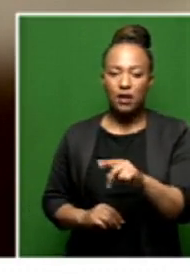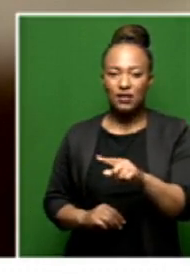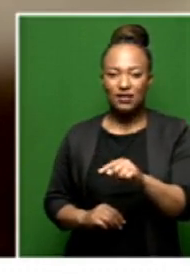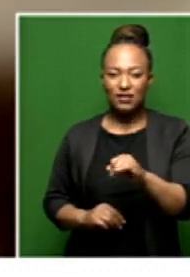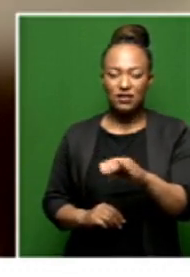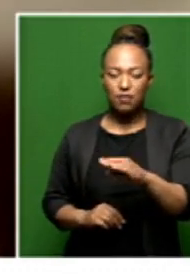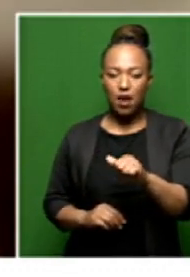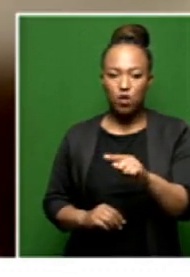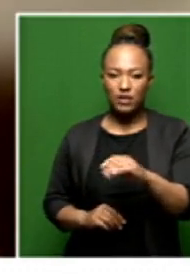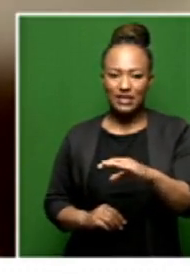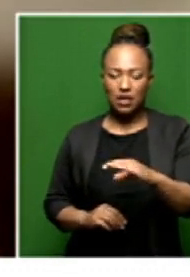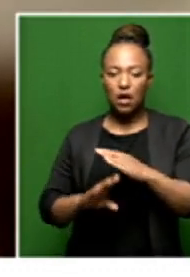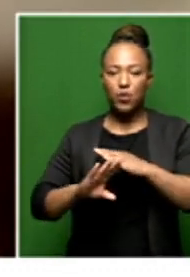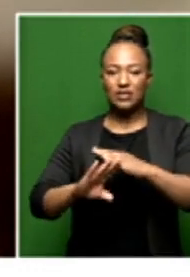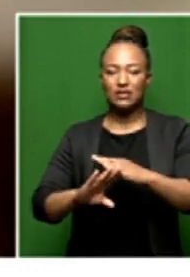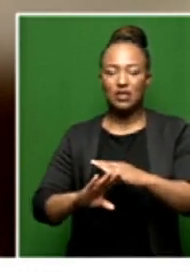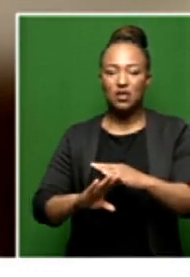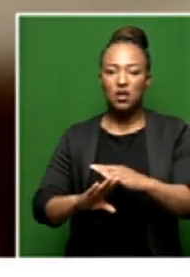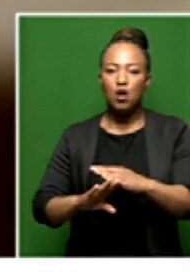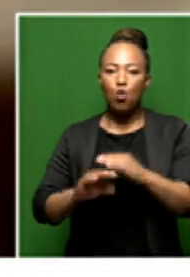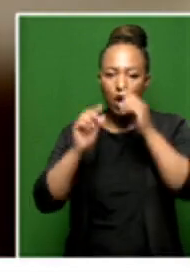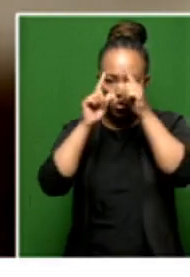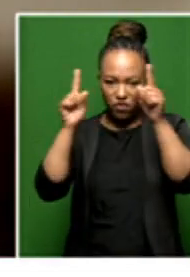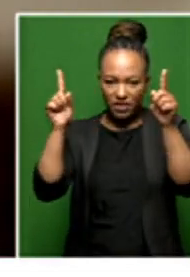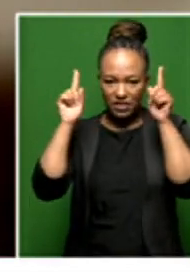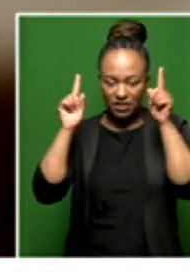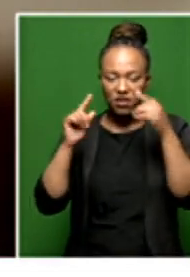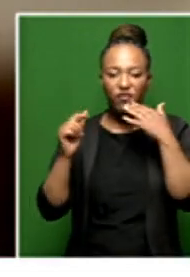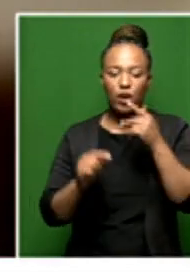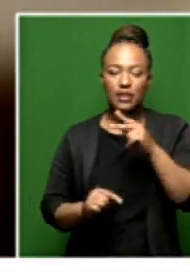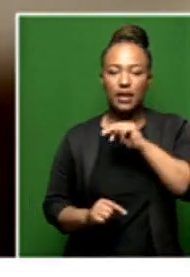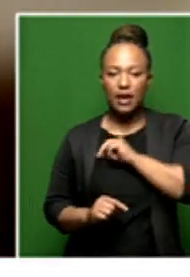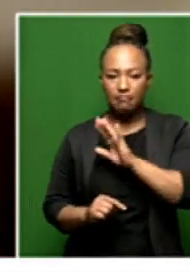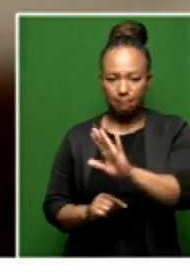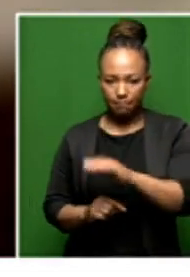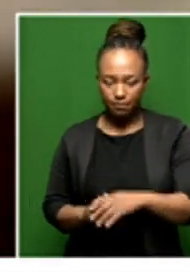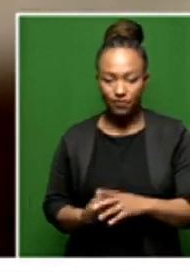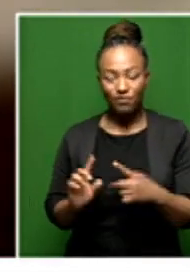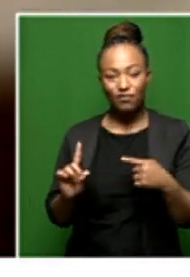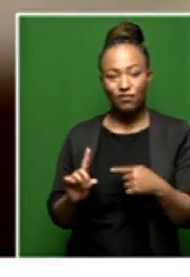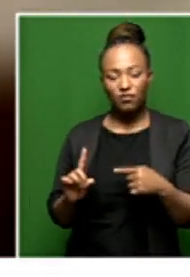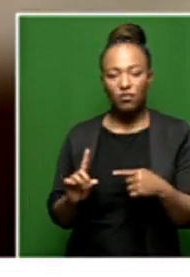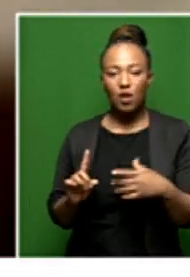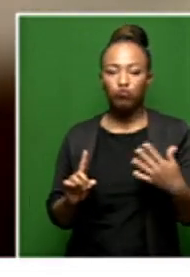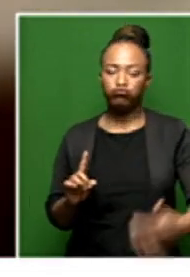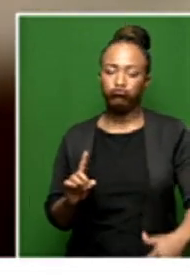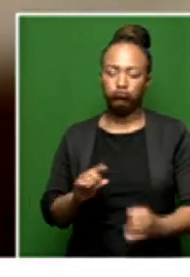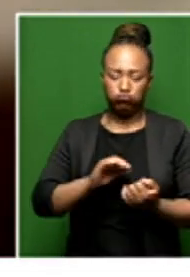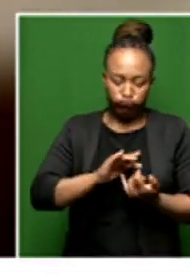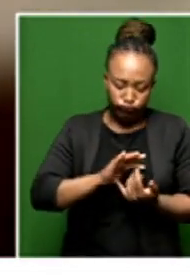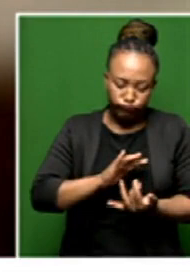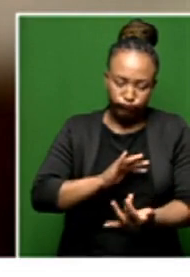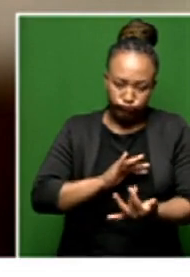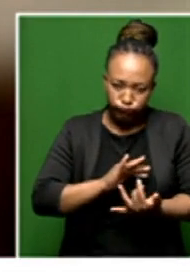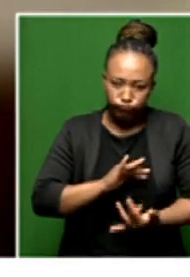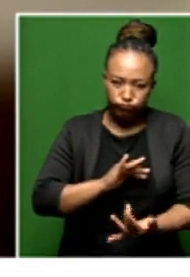she's at University of KwaZulu-Natal, plus she's an advisor for the World Health Organization. So she's really passionate, and